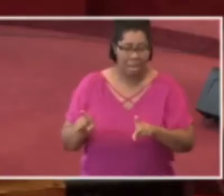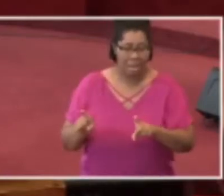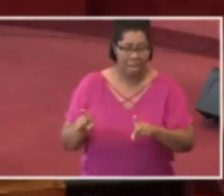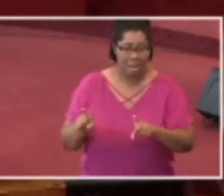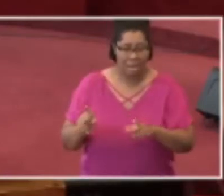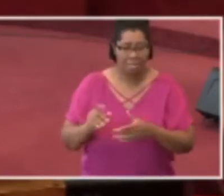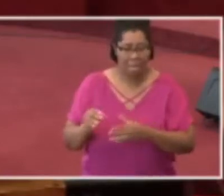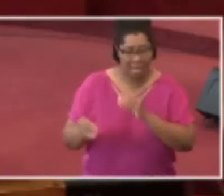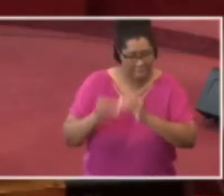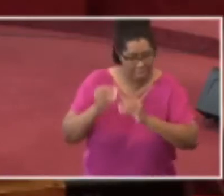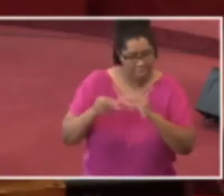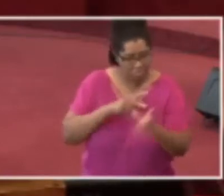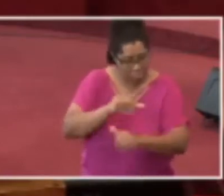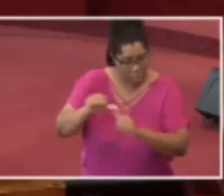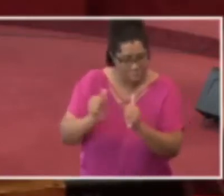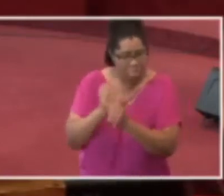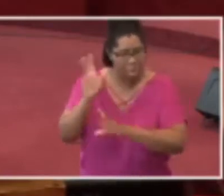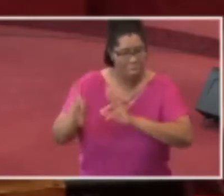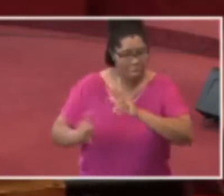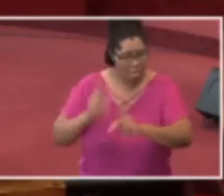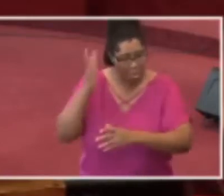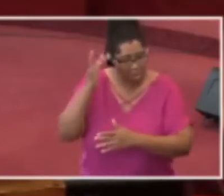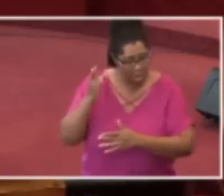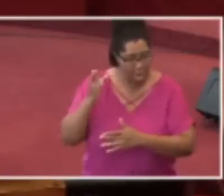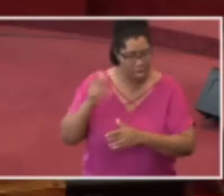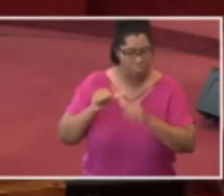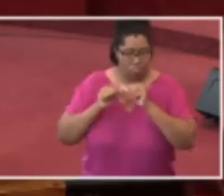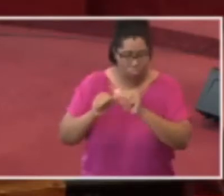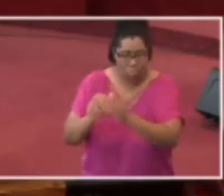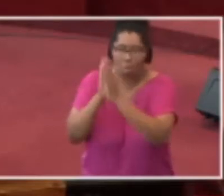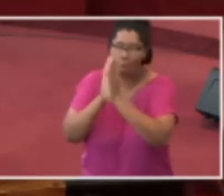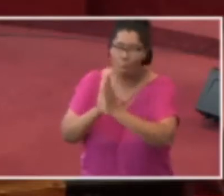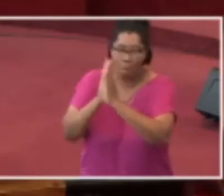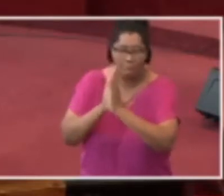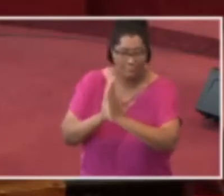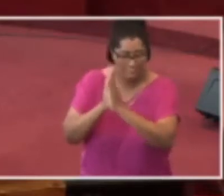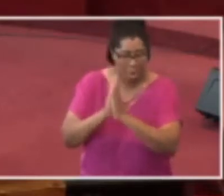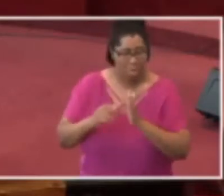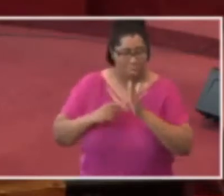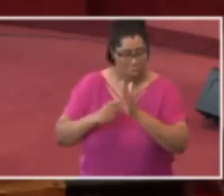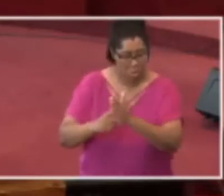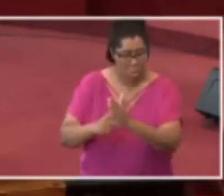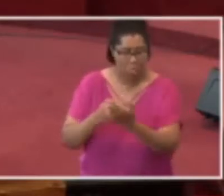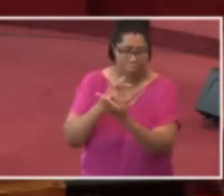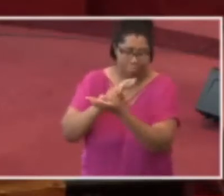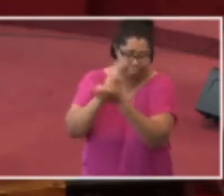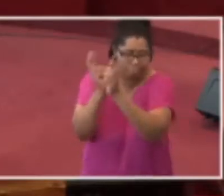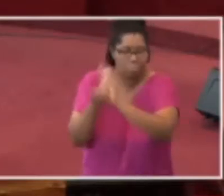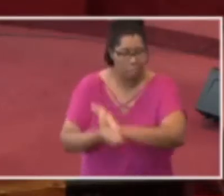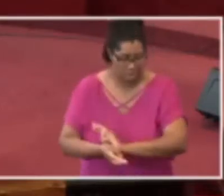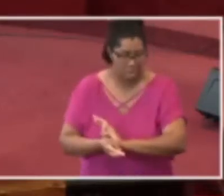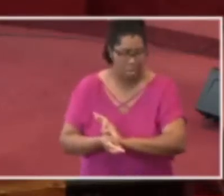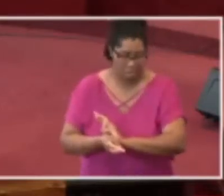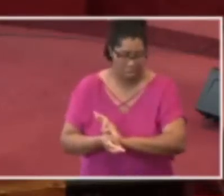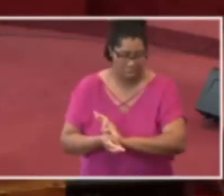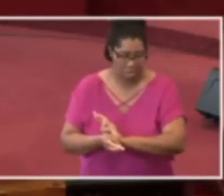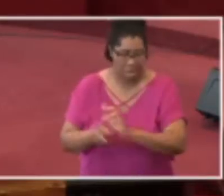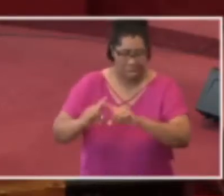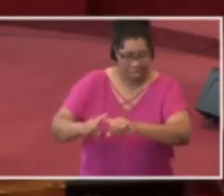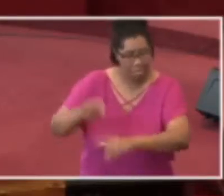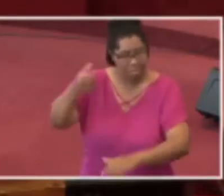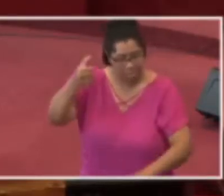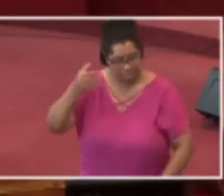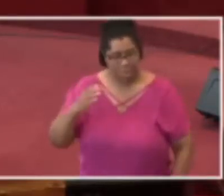has a steadfast and unmovable prayer life in which he demonstrates great repentance and, again, dependence